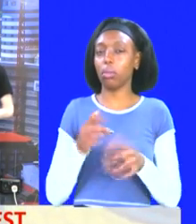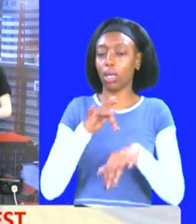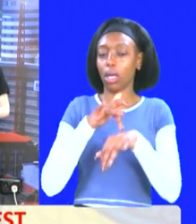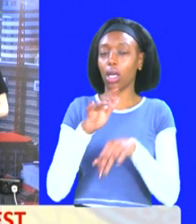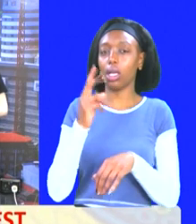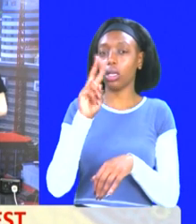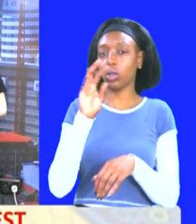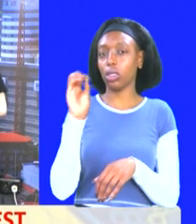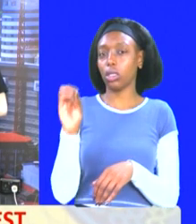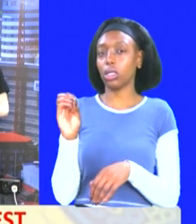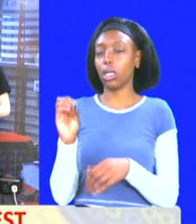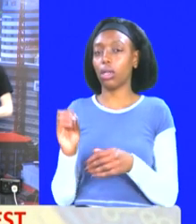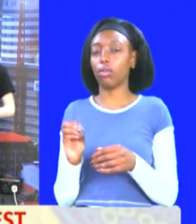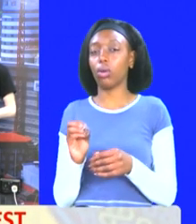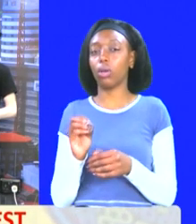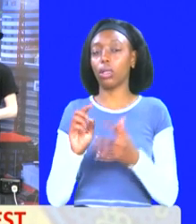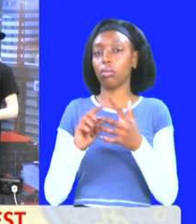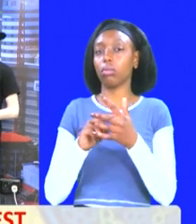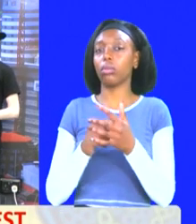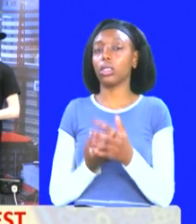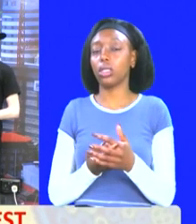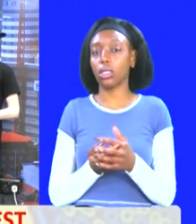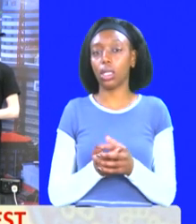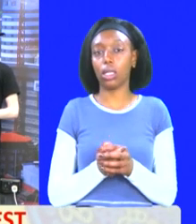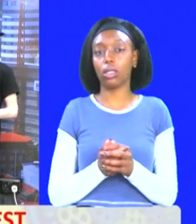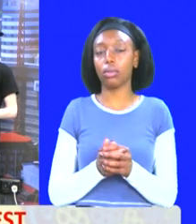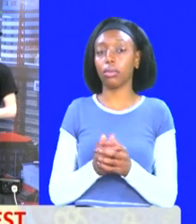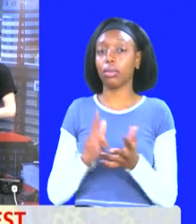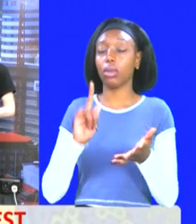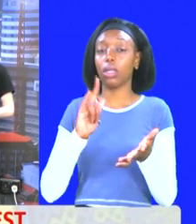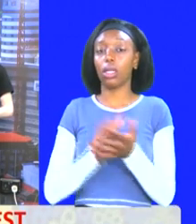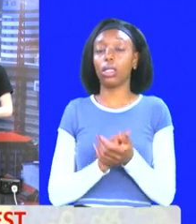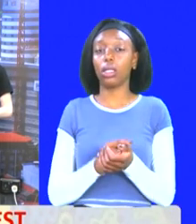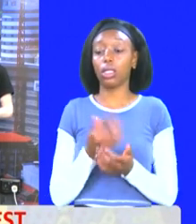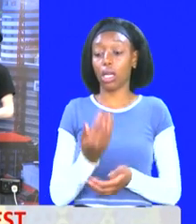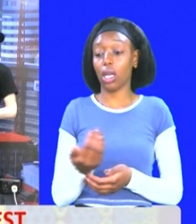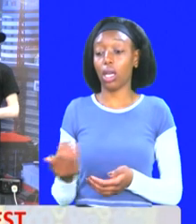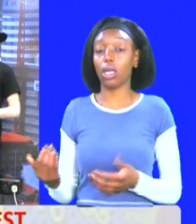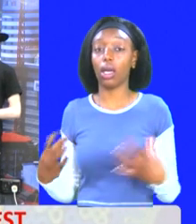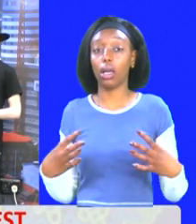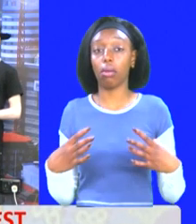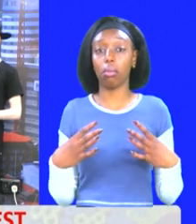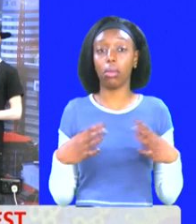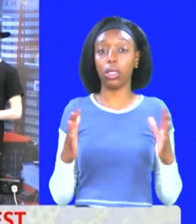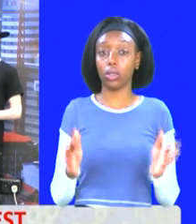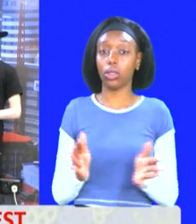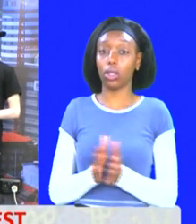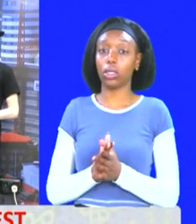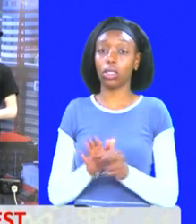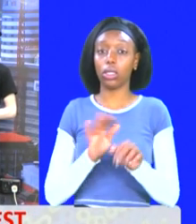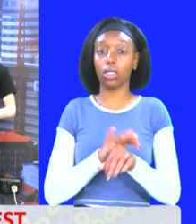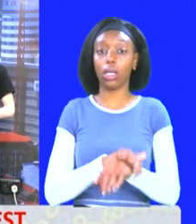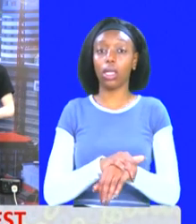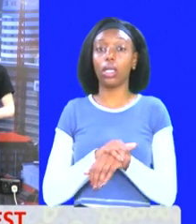actually anafaa kwa mehit kama star. Exactly. Because ini kitu nye ameanza kuimpactiwa from a very young age, this person is mentored. So by the time anakuja anafika